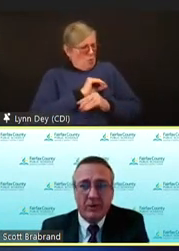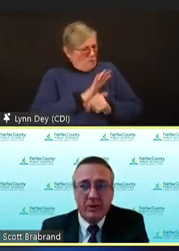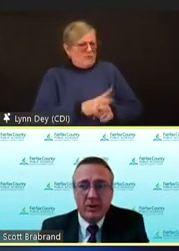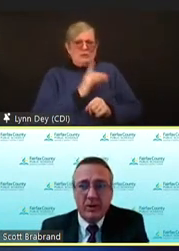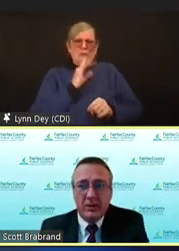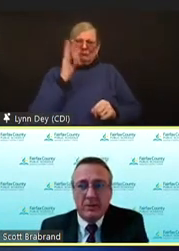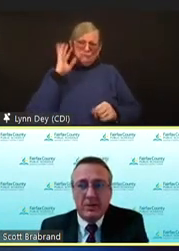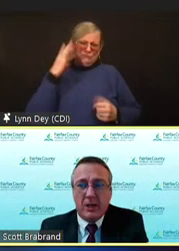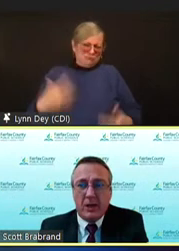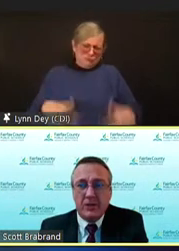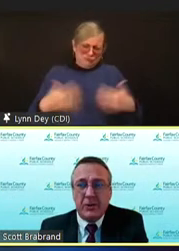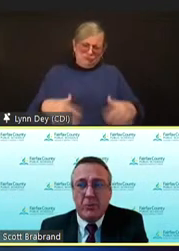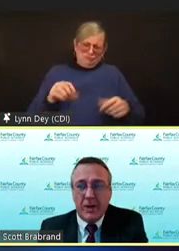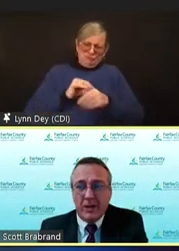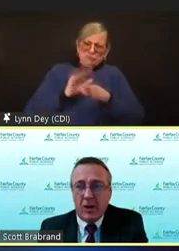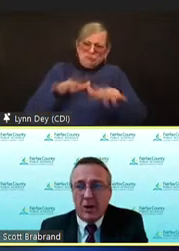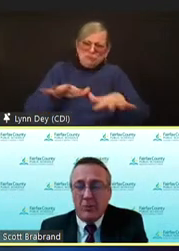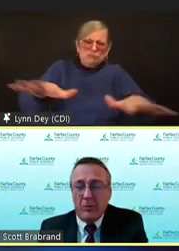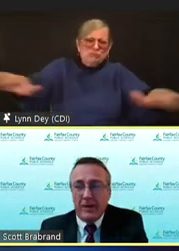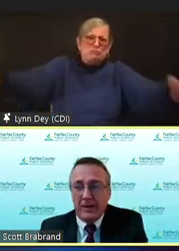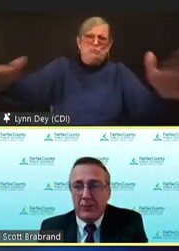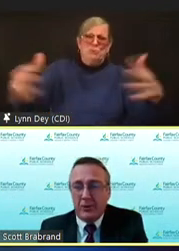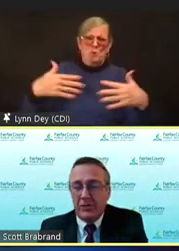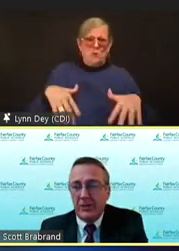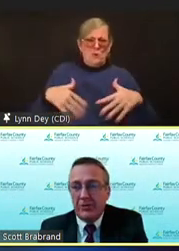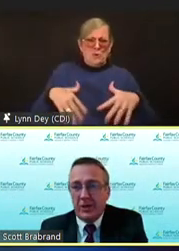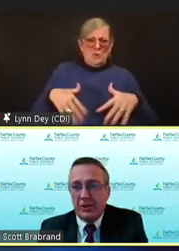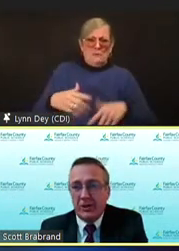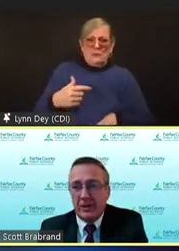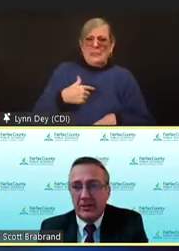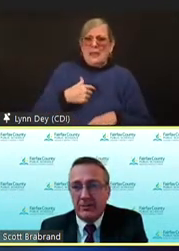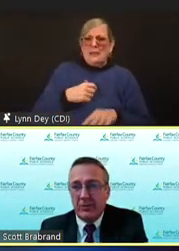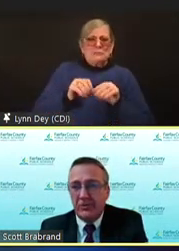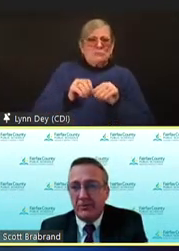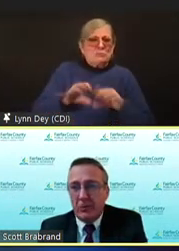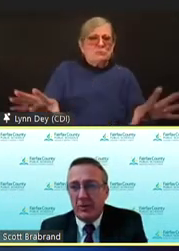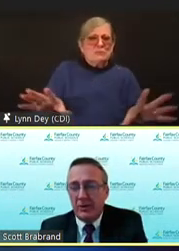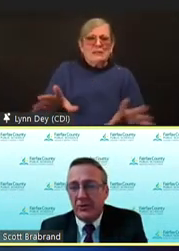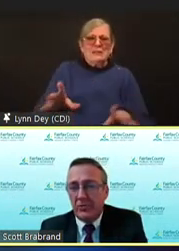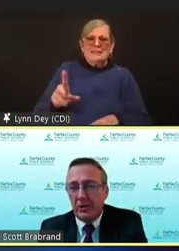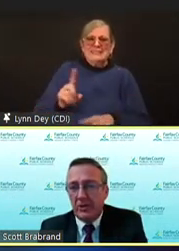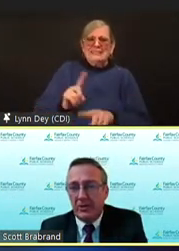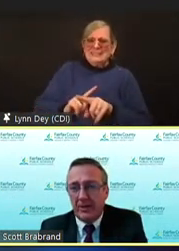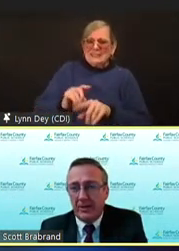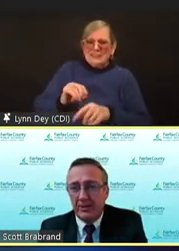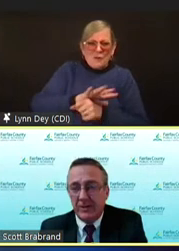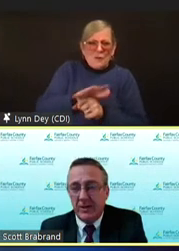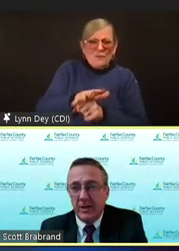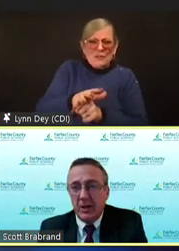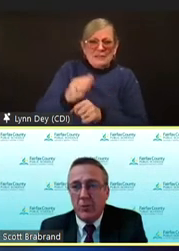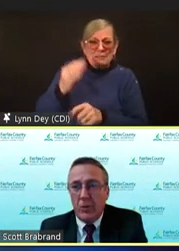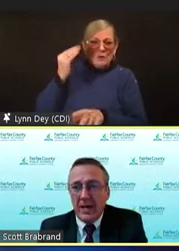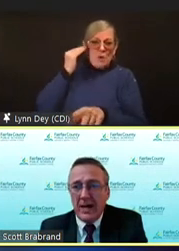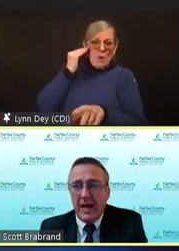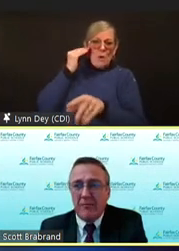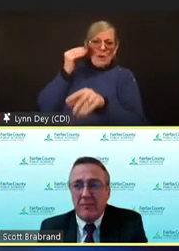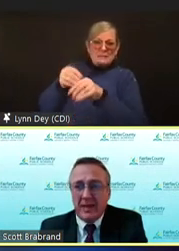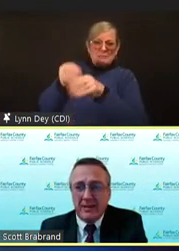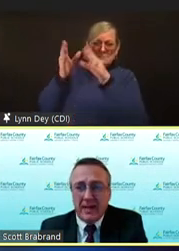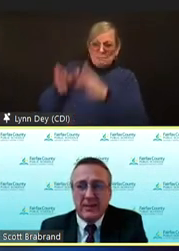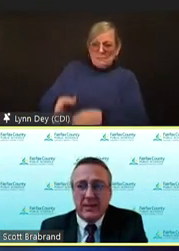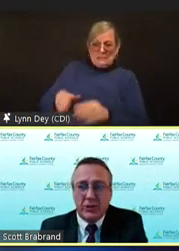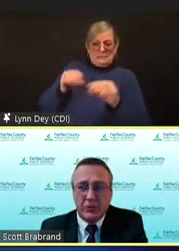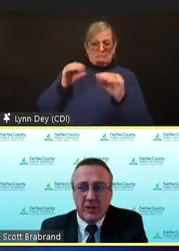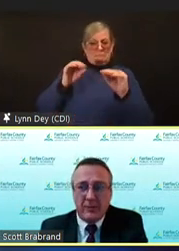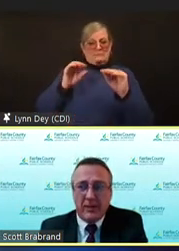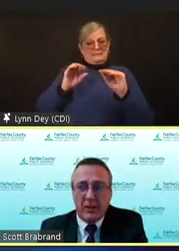cover, because we know that in-person instruction is the most important instruction there is. We have